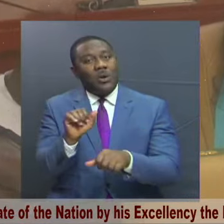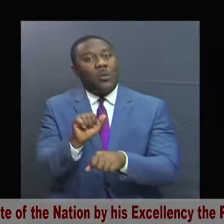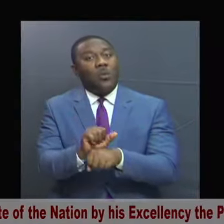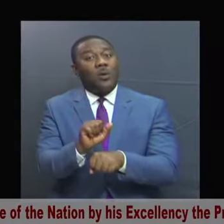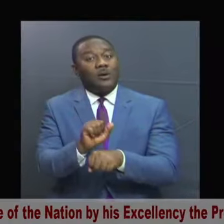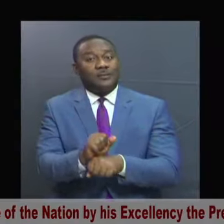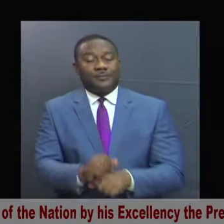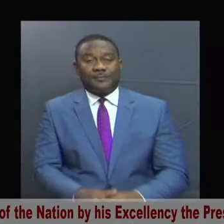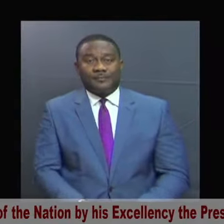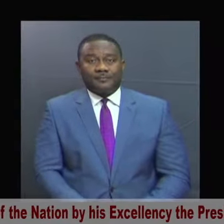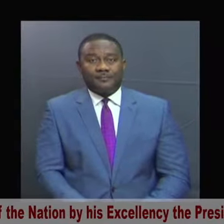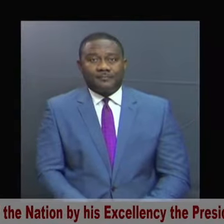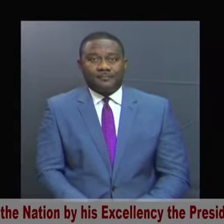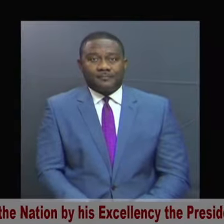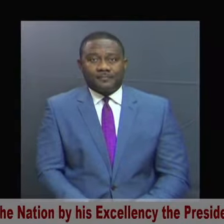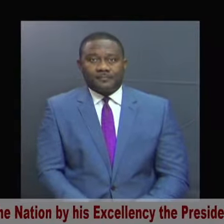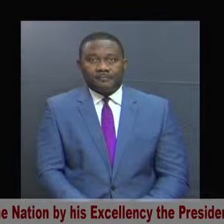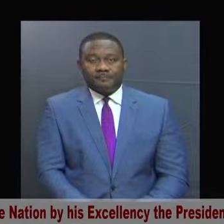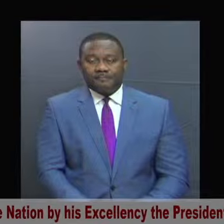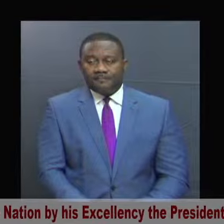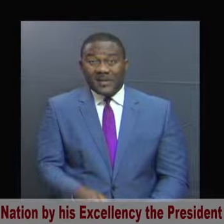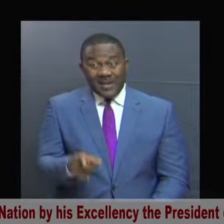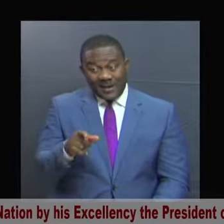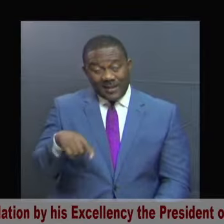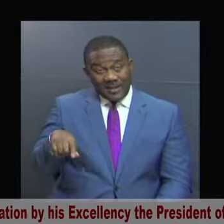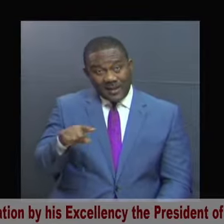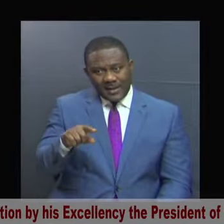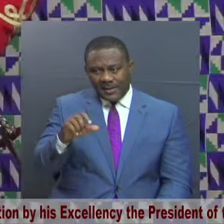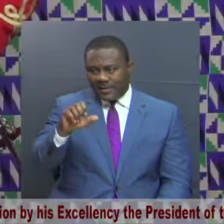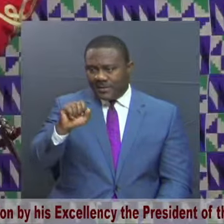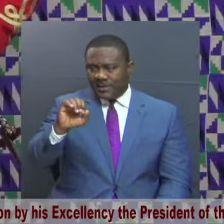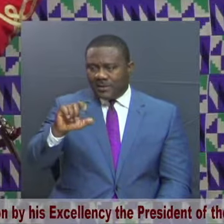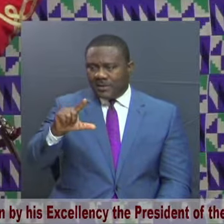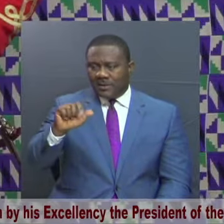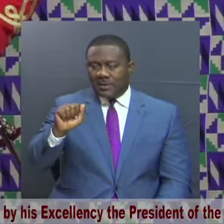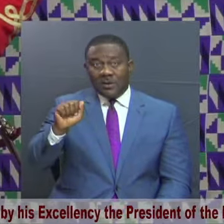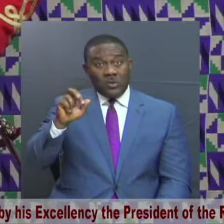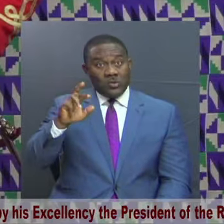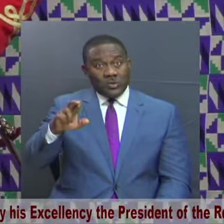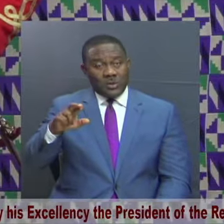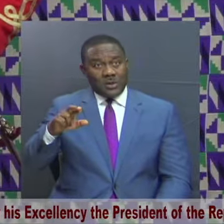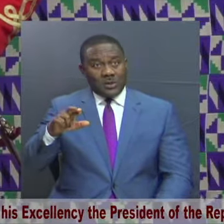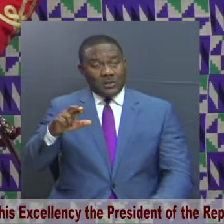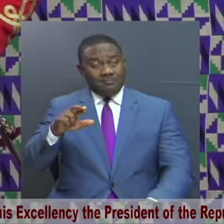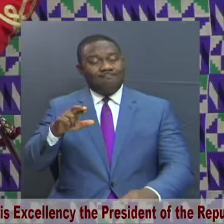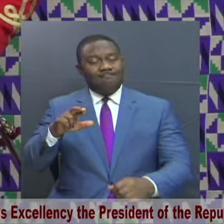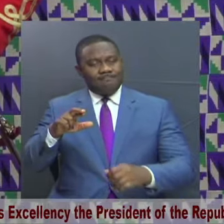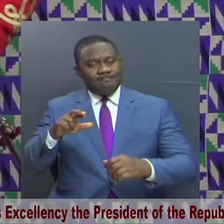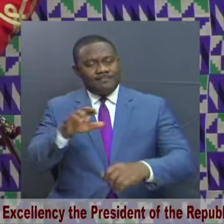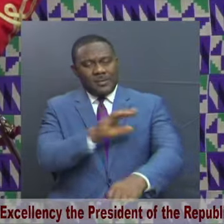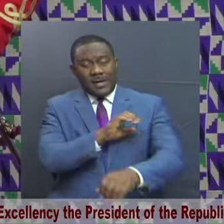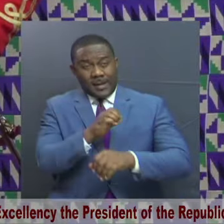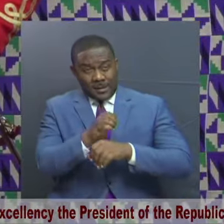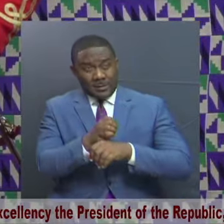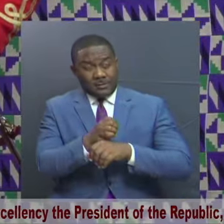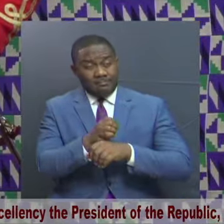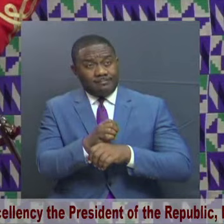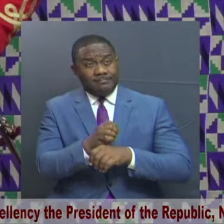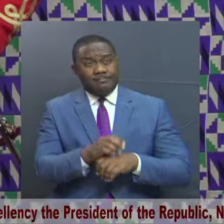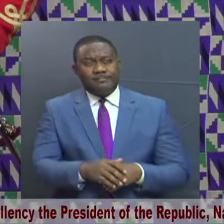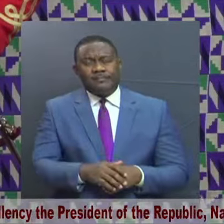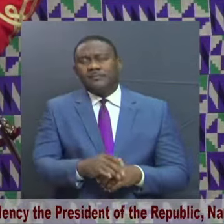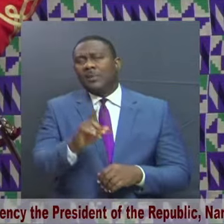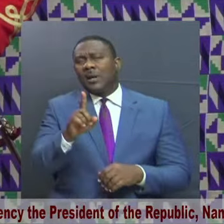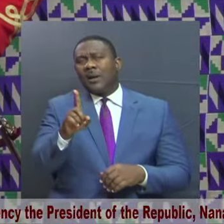they have contributed to increasing our Shale of solar energy in the generation makes to 3.2% a